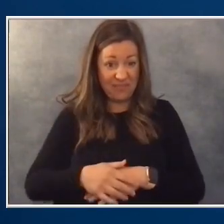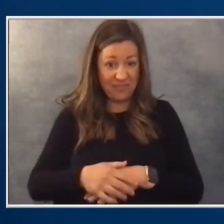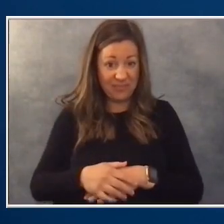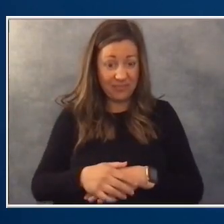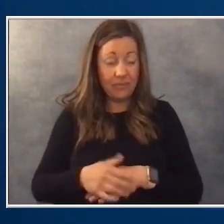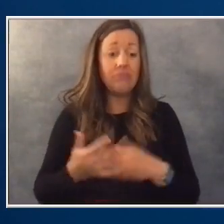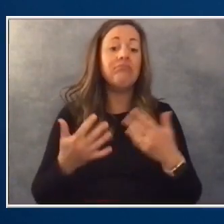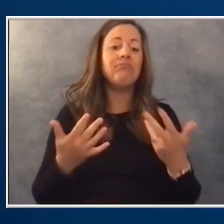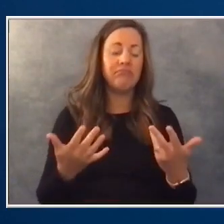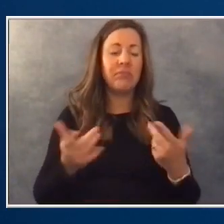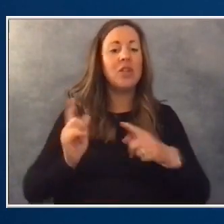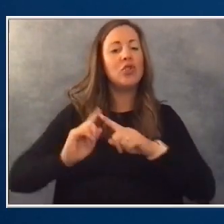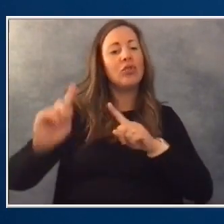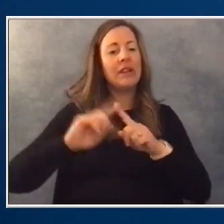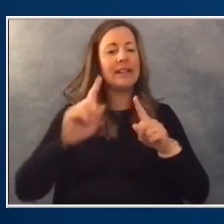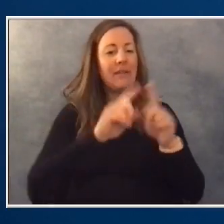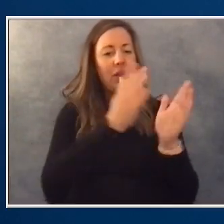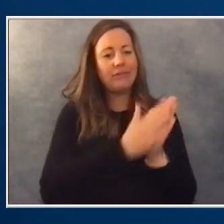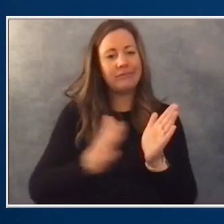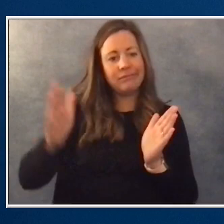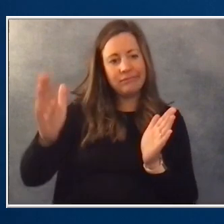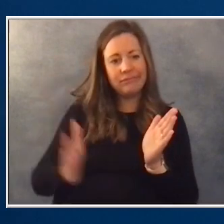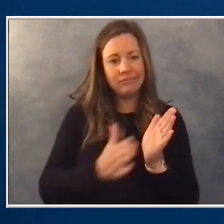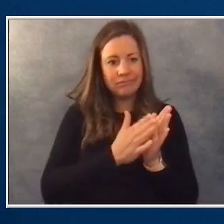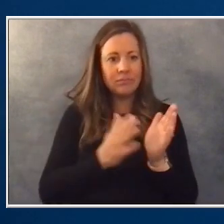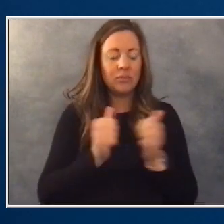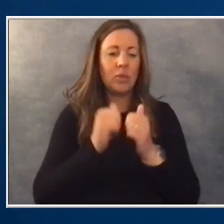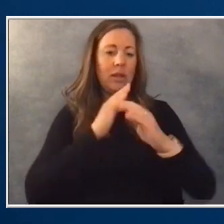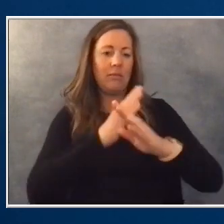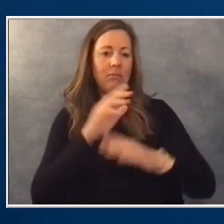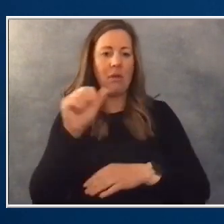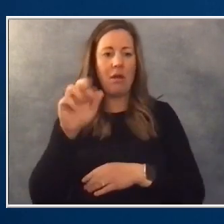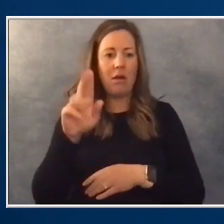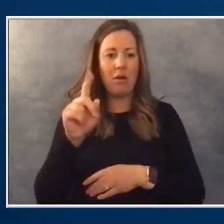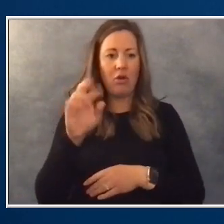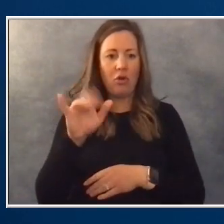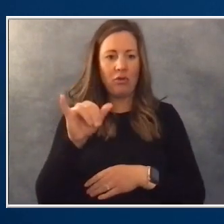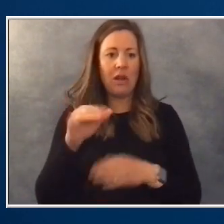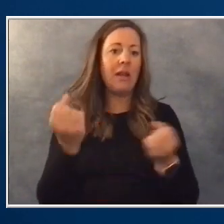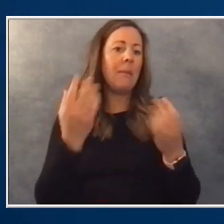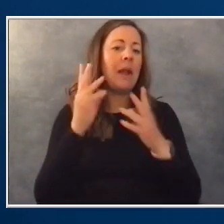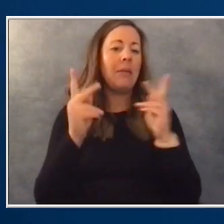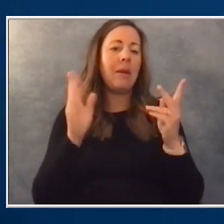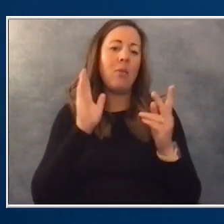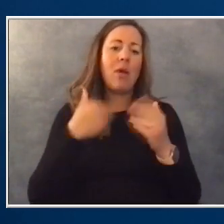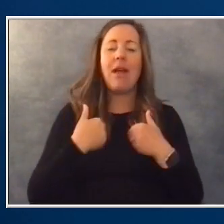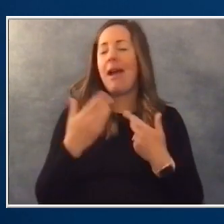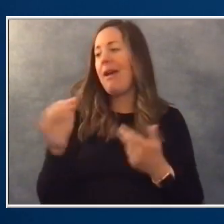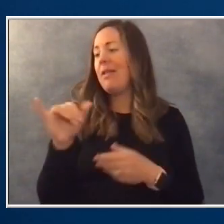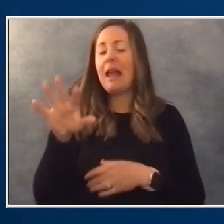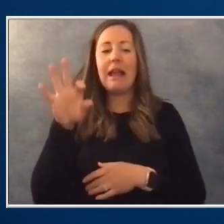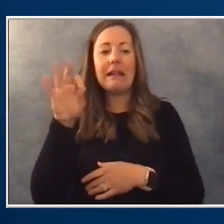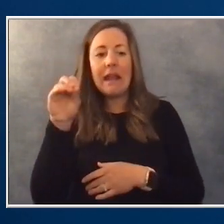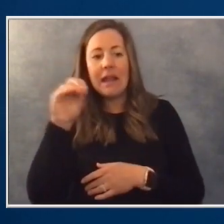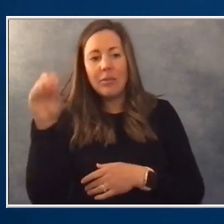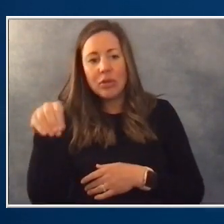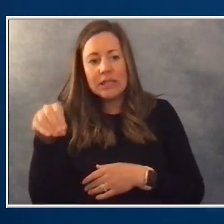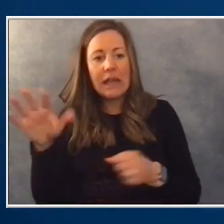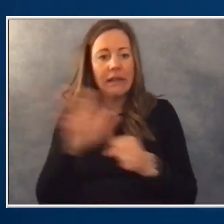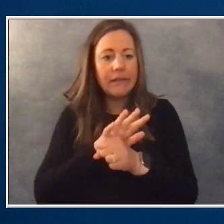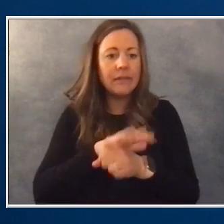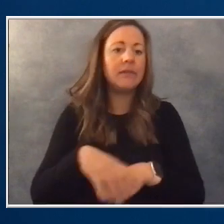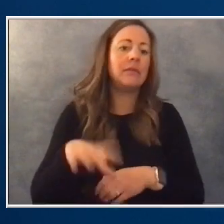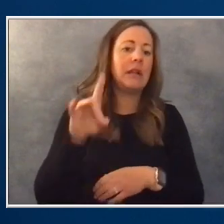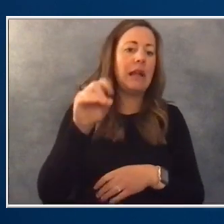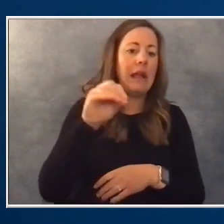different degrees of blocked arteries. There are a lot of people that you hear about, they'll have a 90% blockage or an 80% blockage. A lot